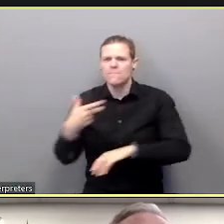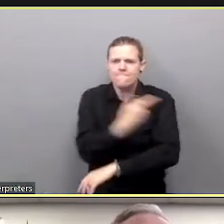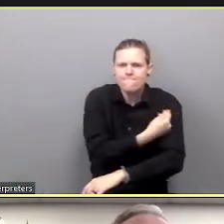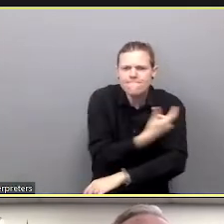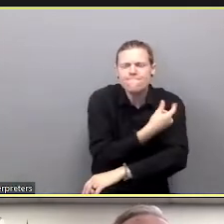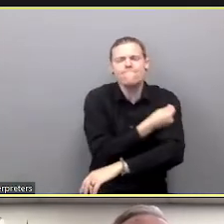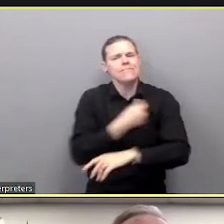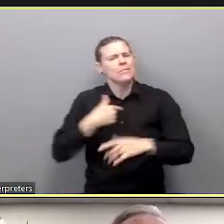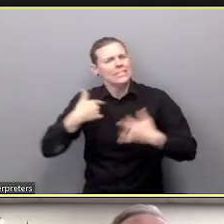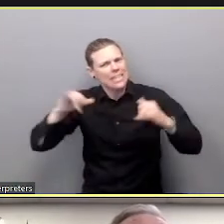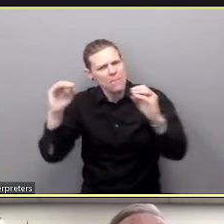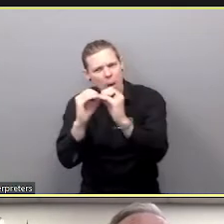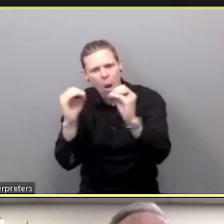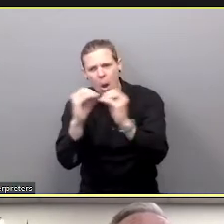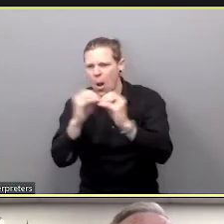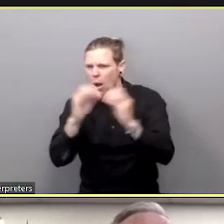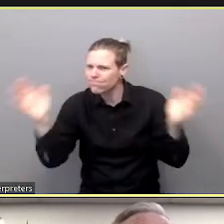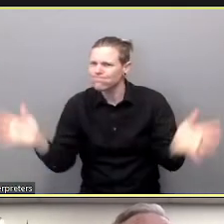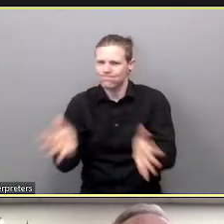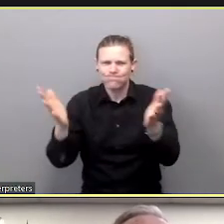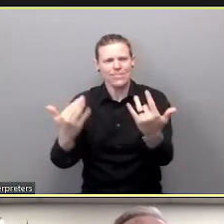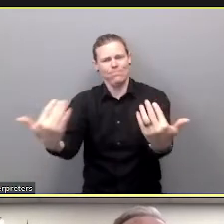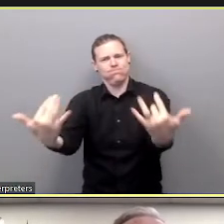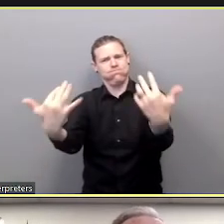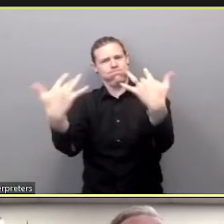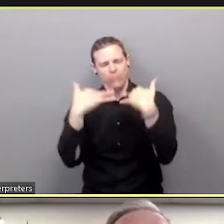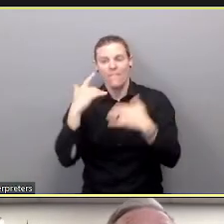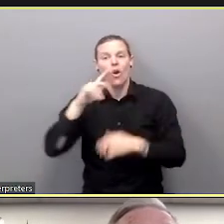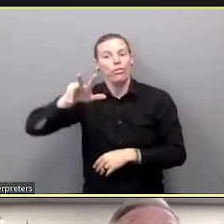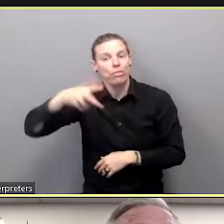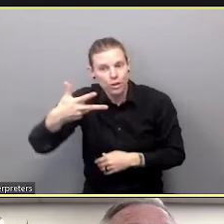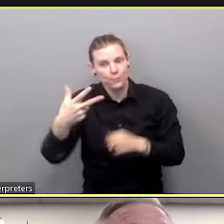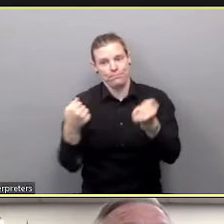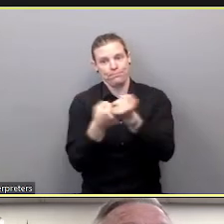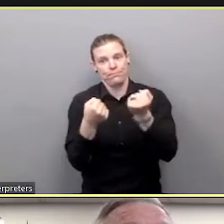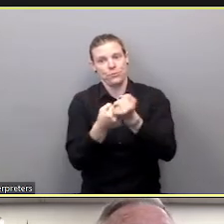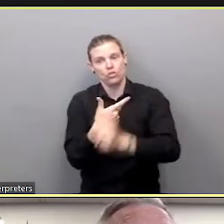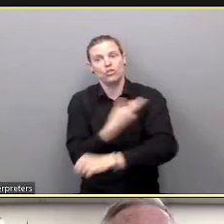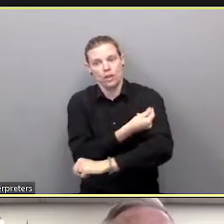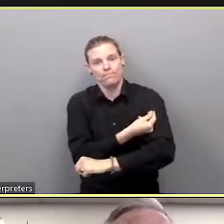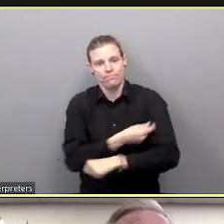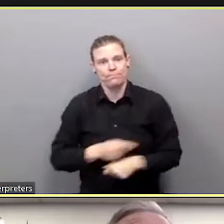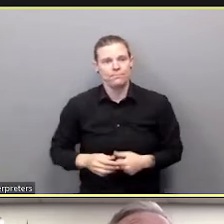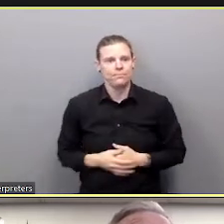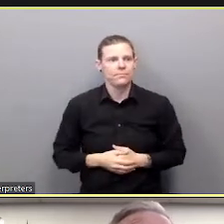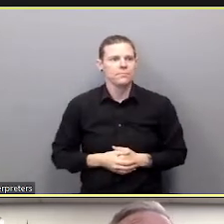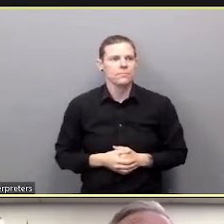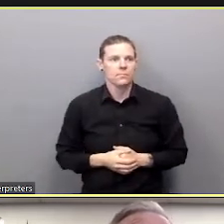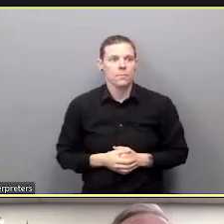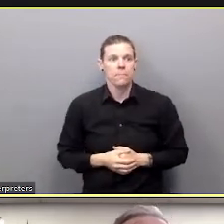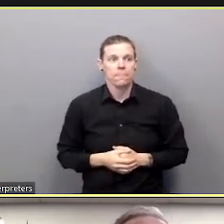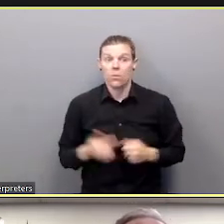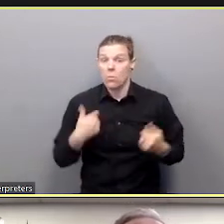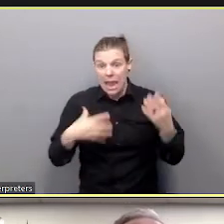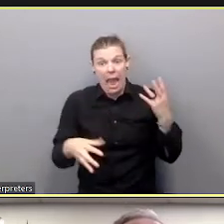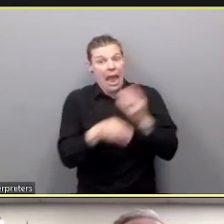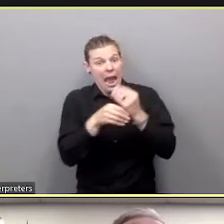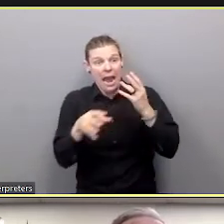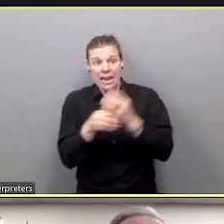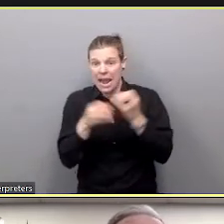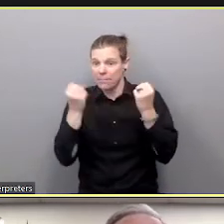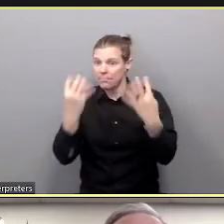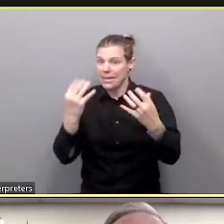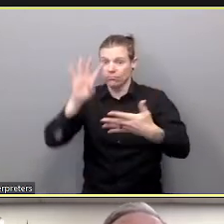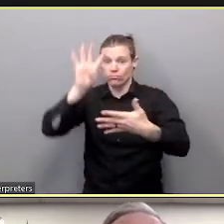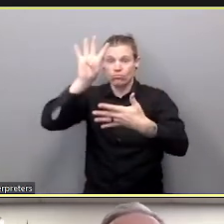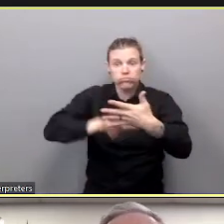please. We have a lot of booster appointments Today, over the next